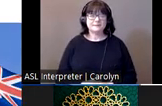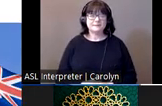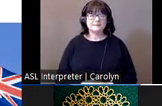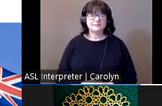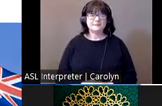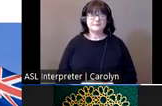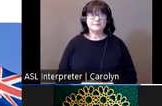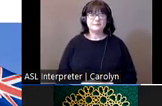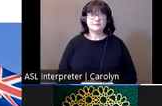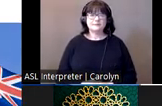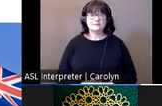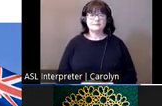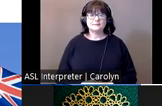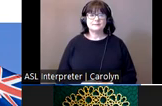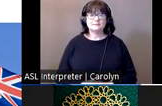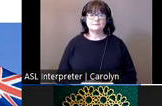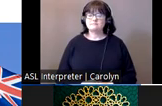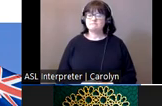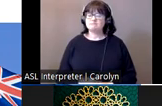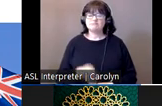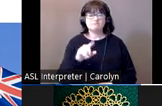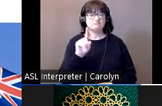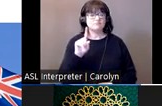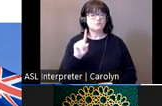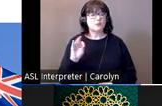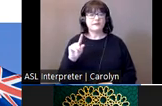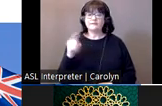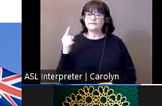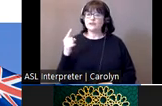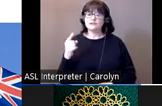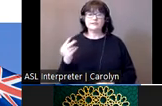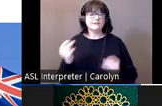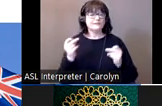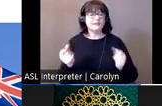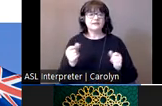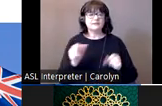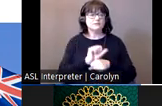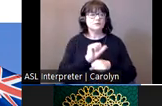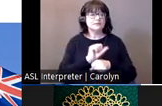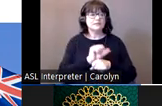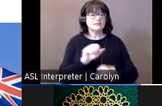So New Zealand was really fast out of the gate in terms of their work with micro-credentials.